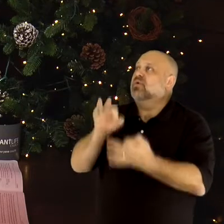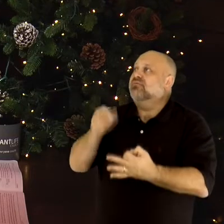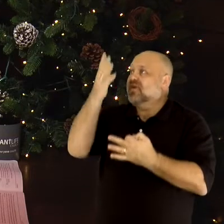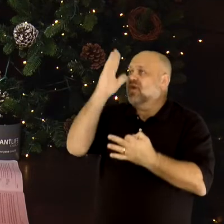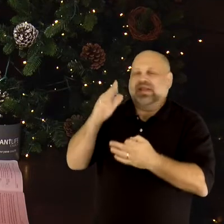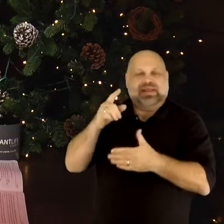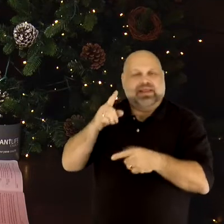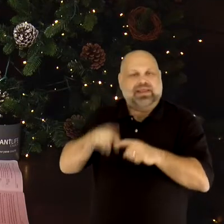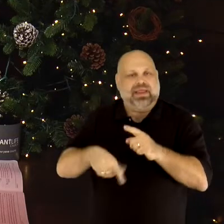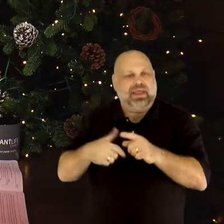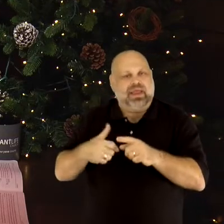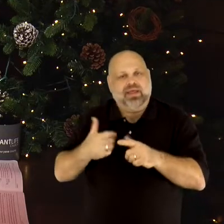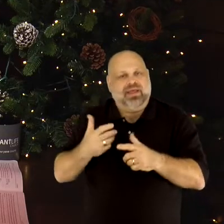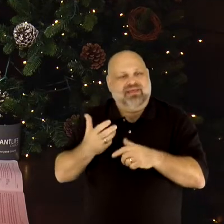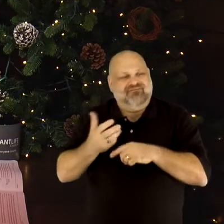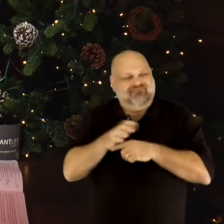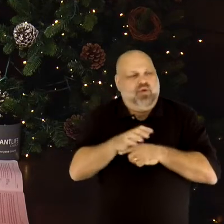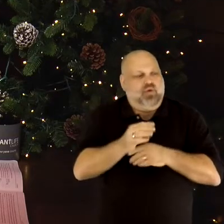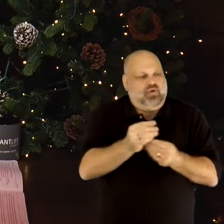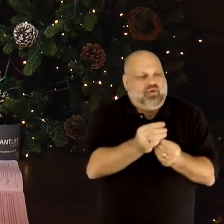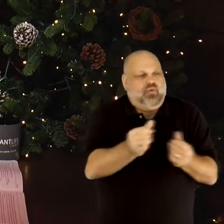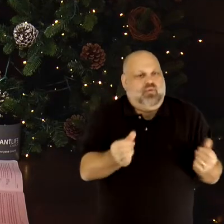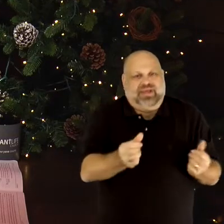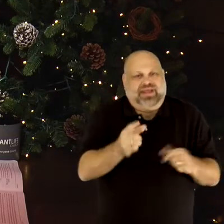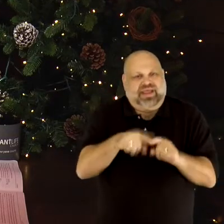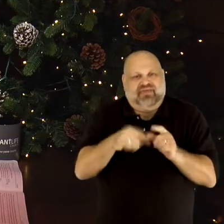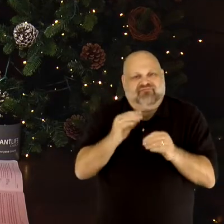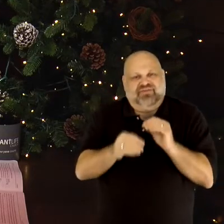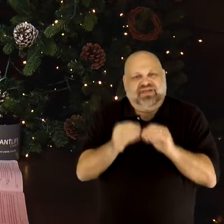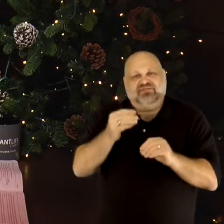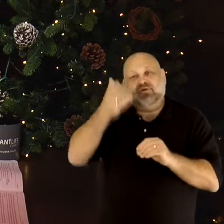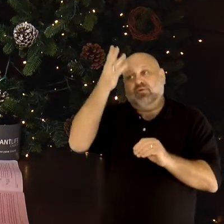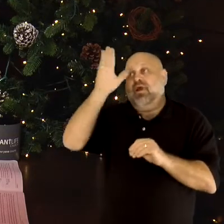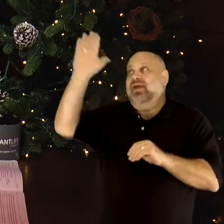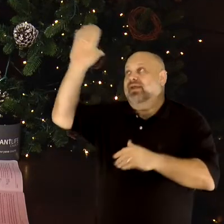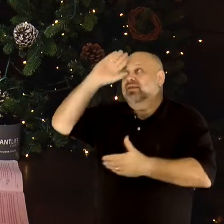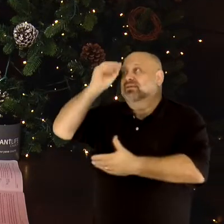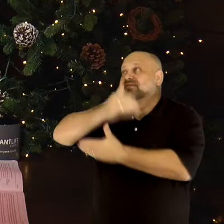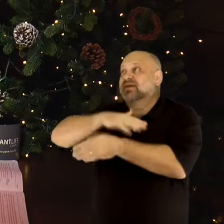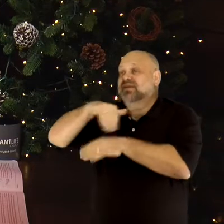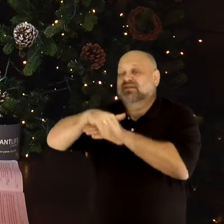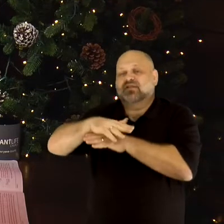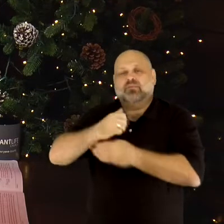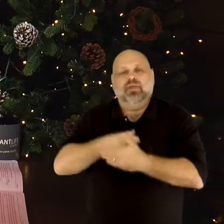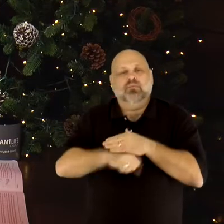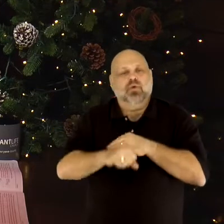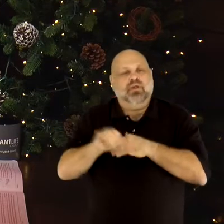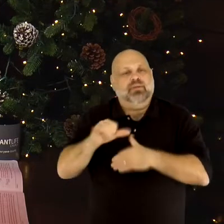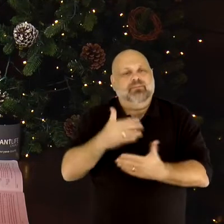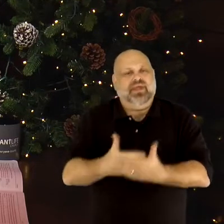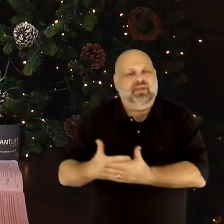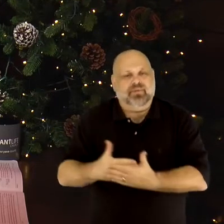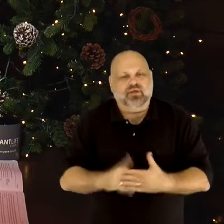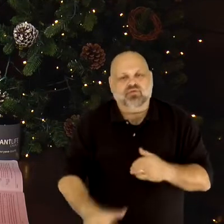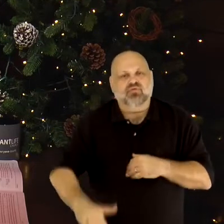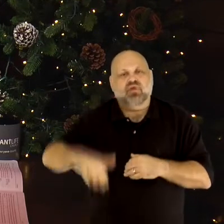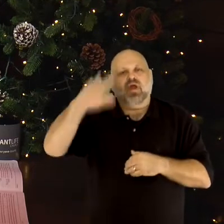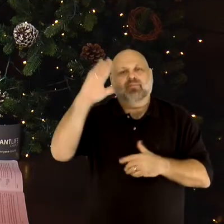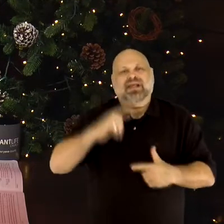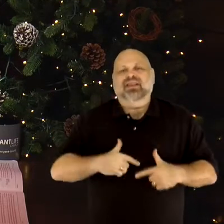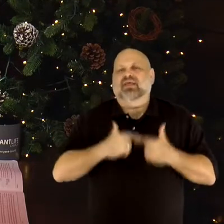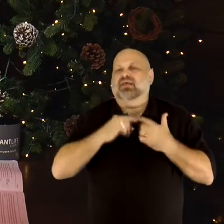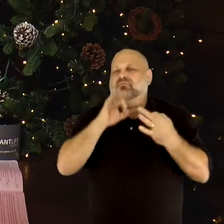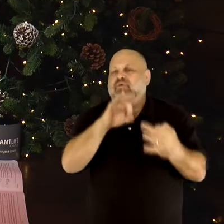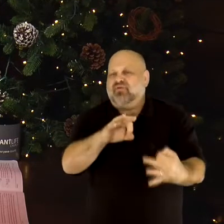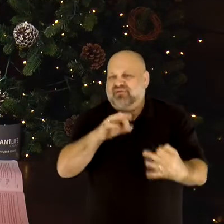make it go away. You can't fix it. So God sent His Son to be born as a baby and to grow up and live that